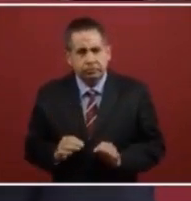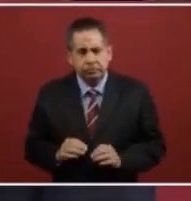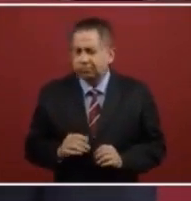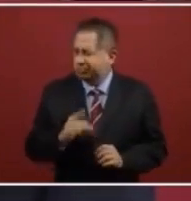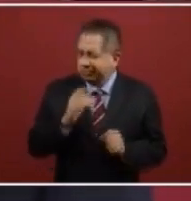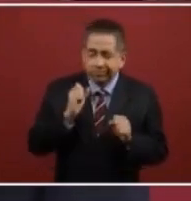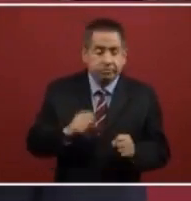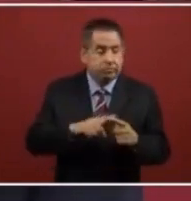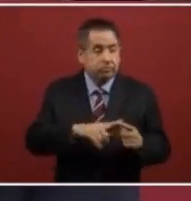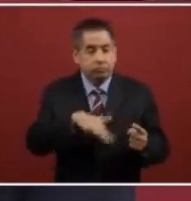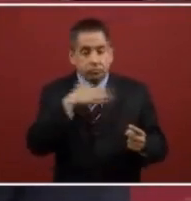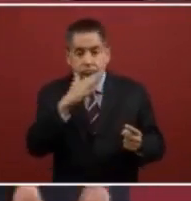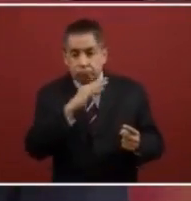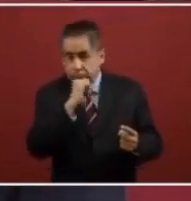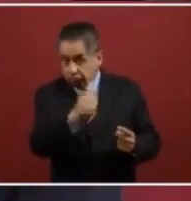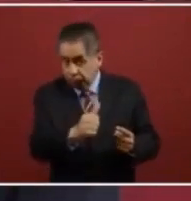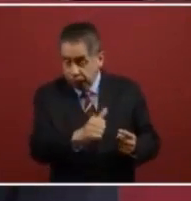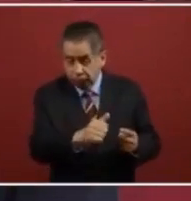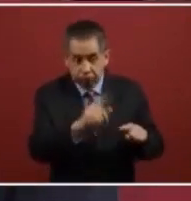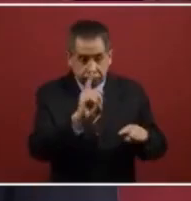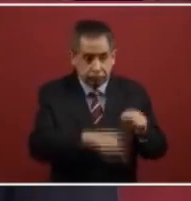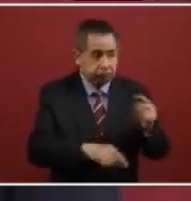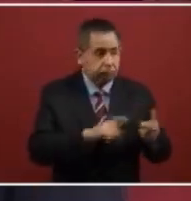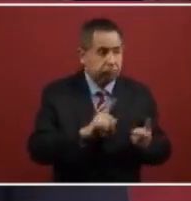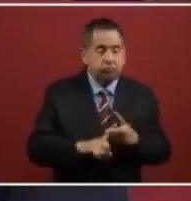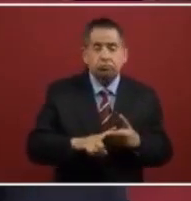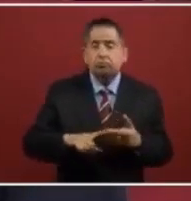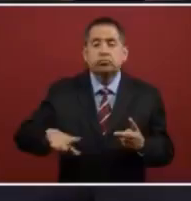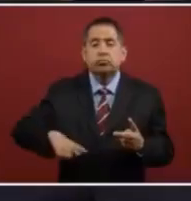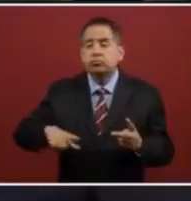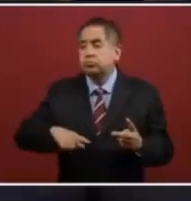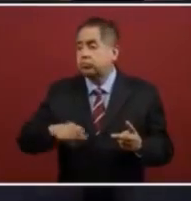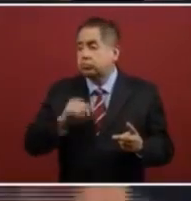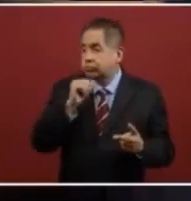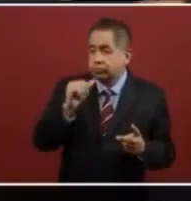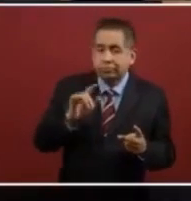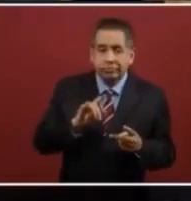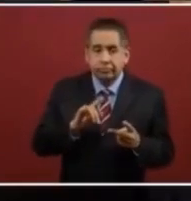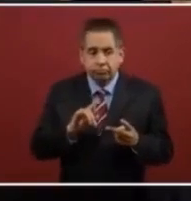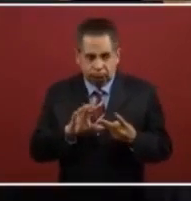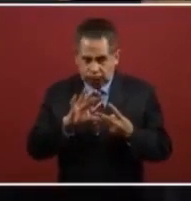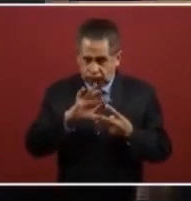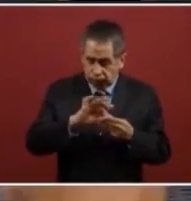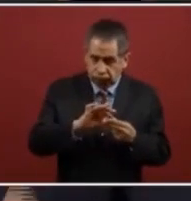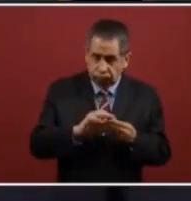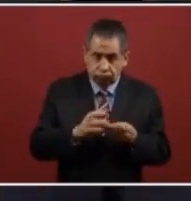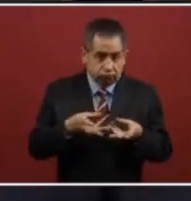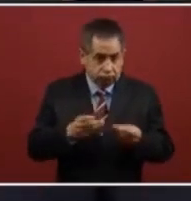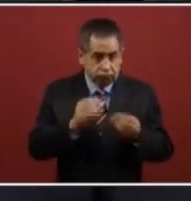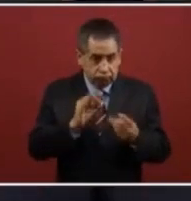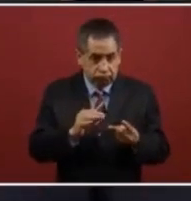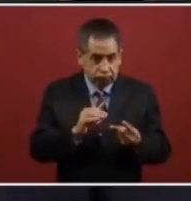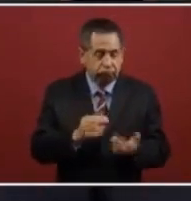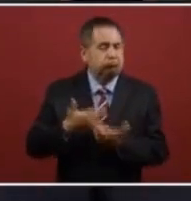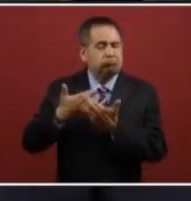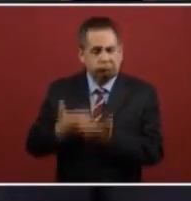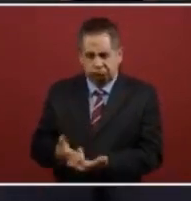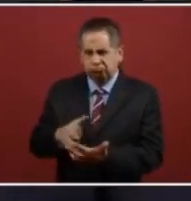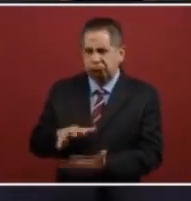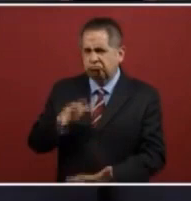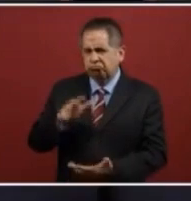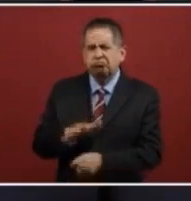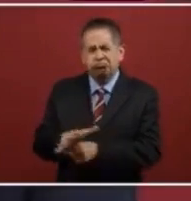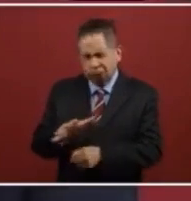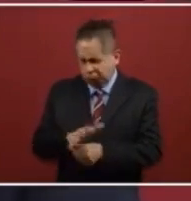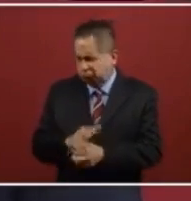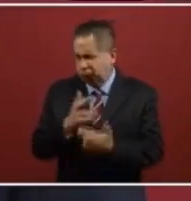government. If we y no know hay that if lujos there's en el no gobierno, corruption and hay the presupuesto. the government Suficiente. officials